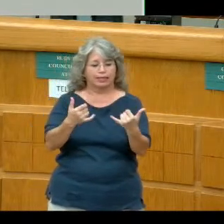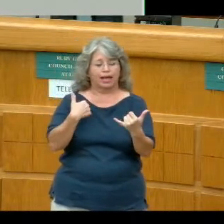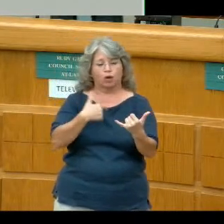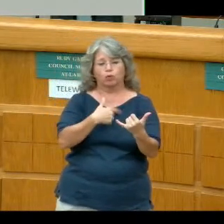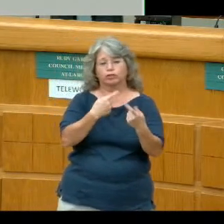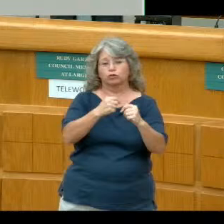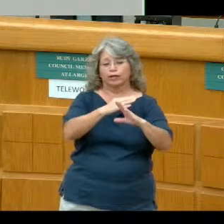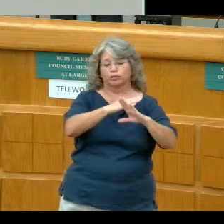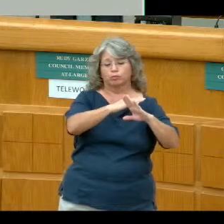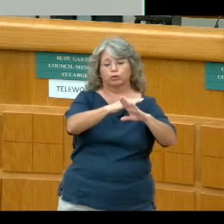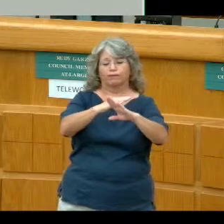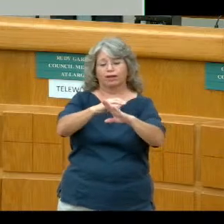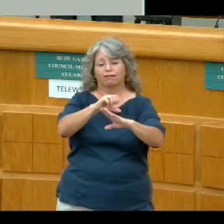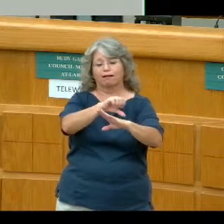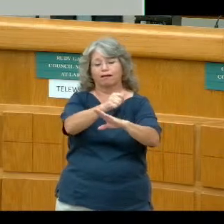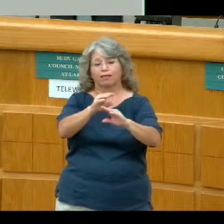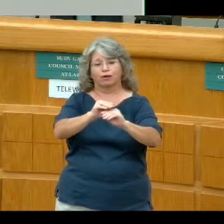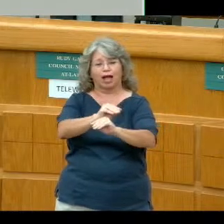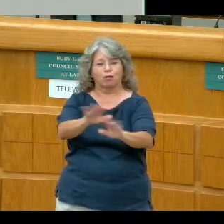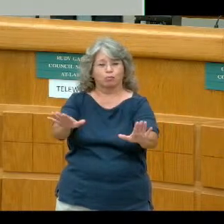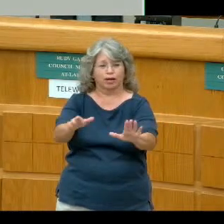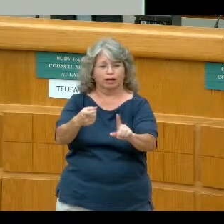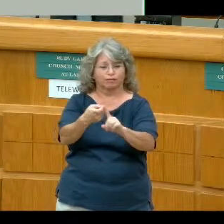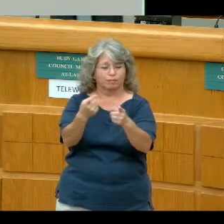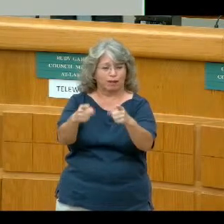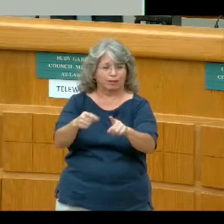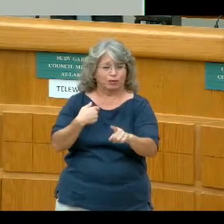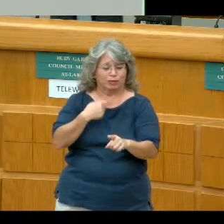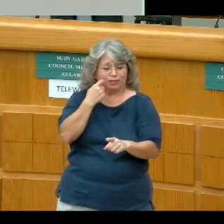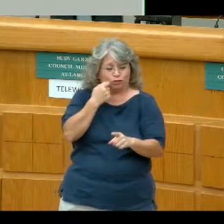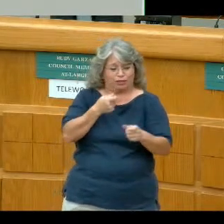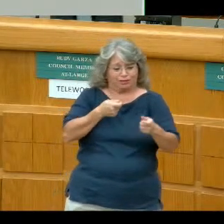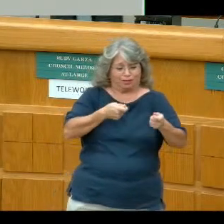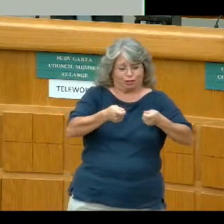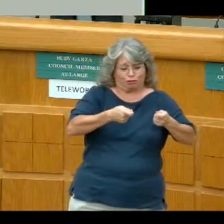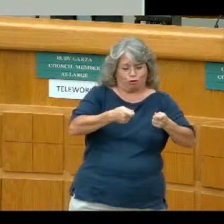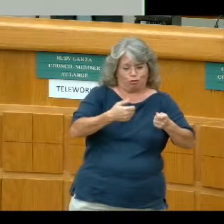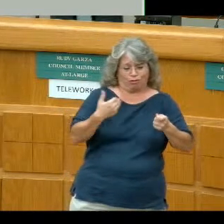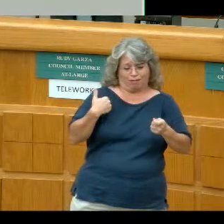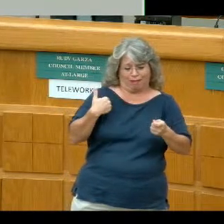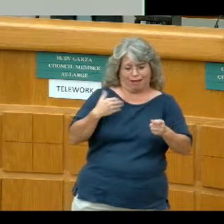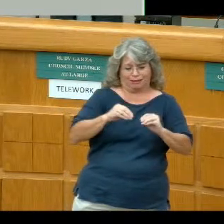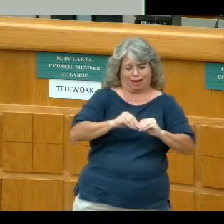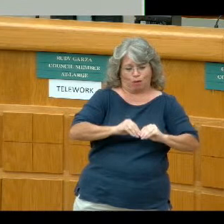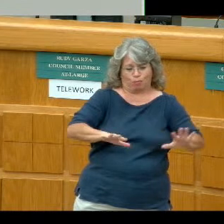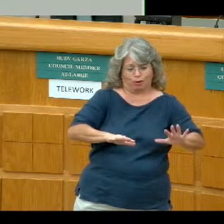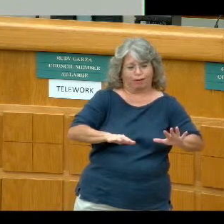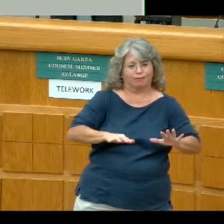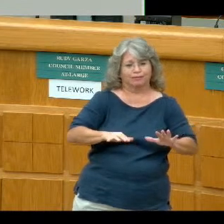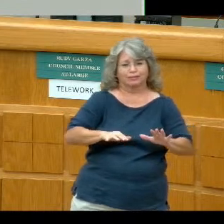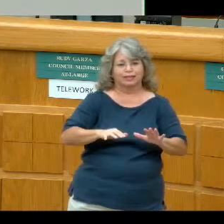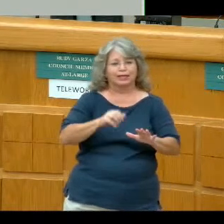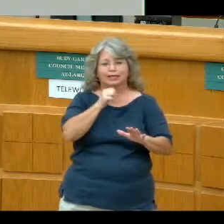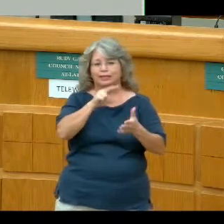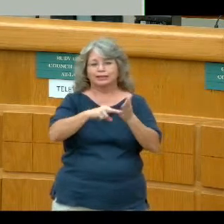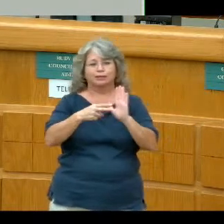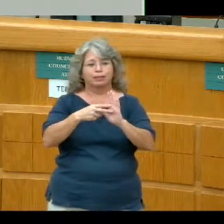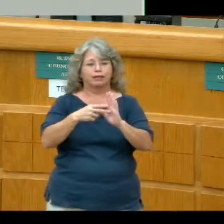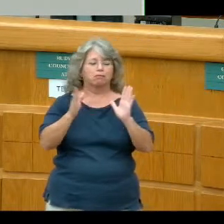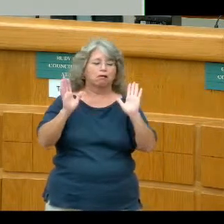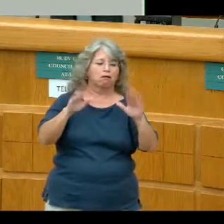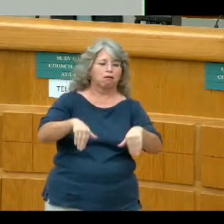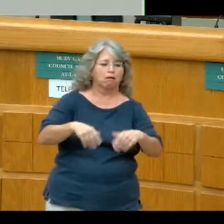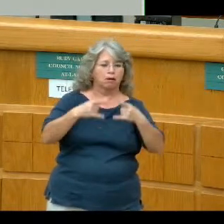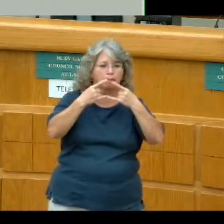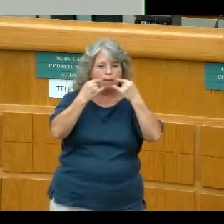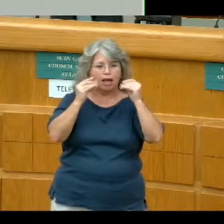to stop another one of these outbreaks from occurring. We just got the last one under control. That doesn't mean that, oh, it's okay now to take your